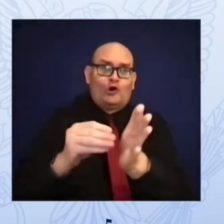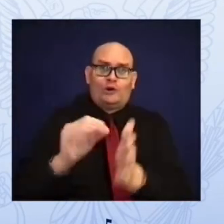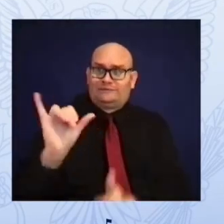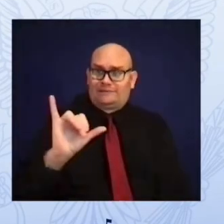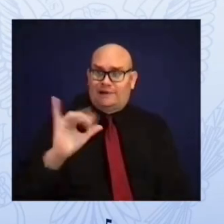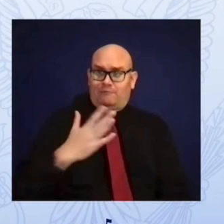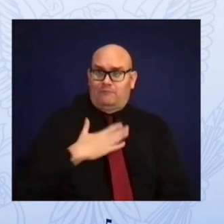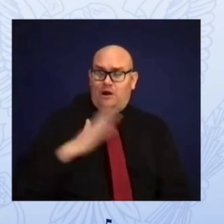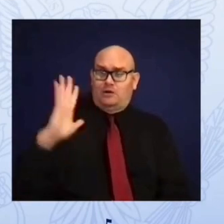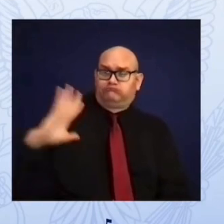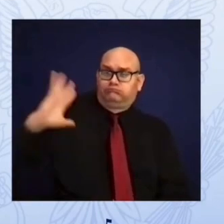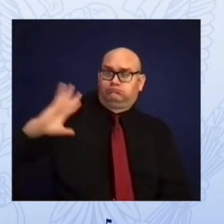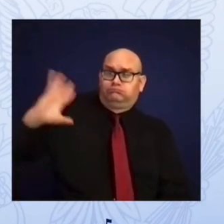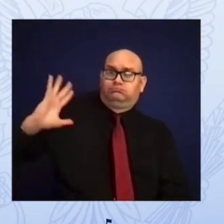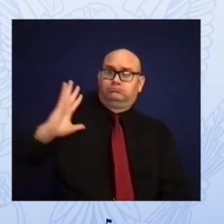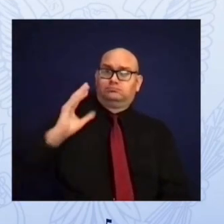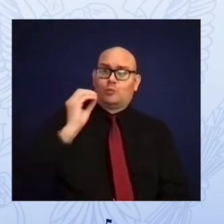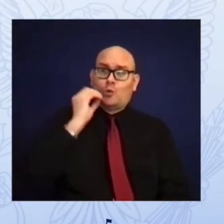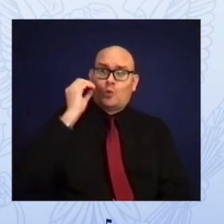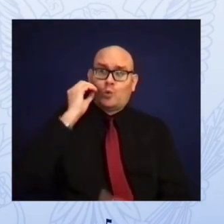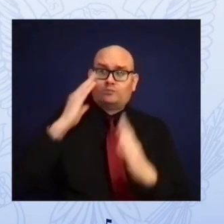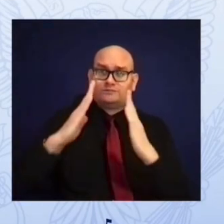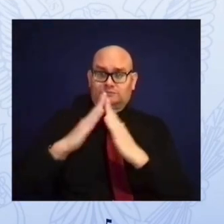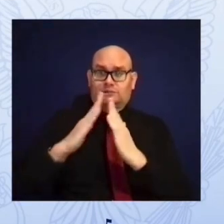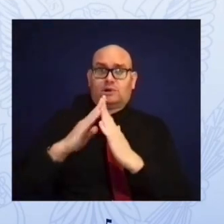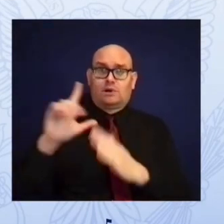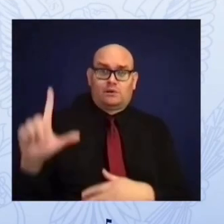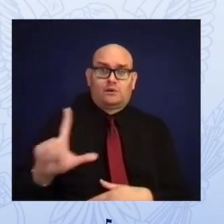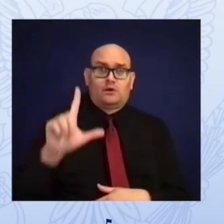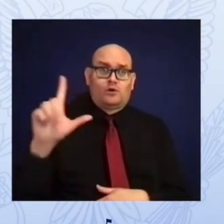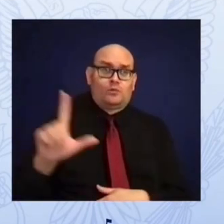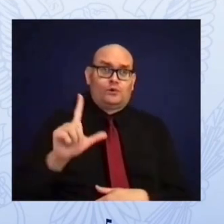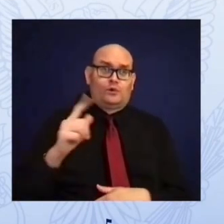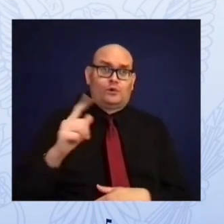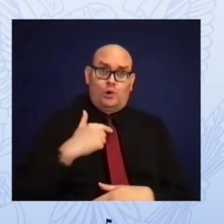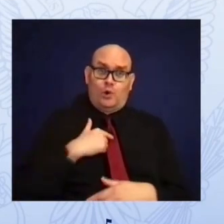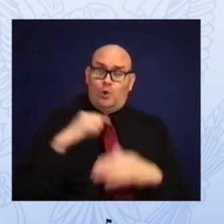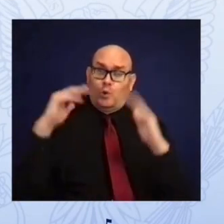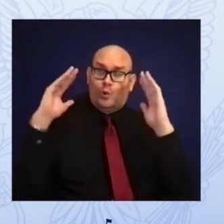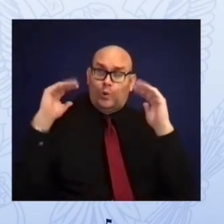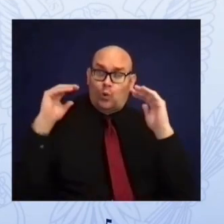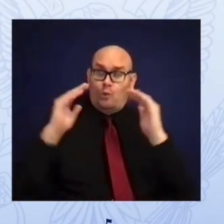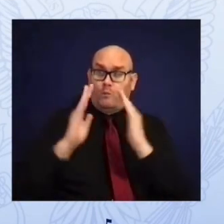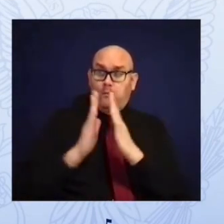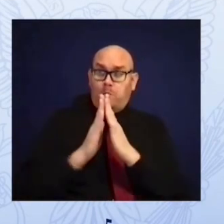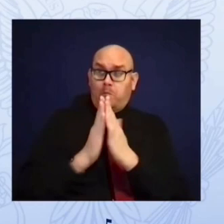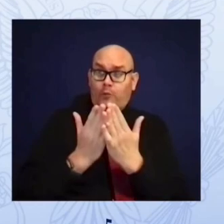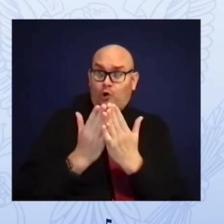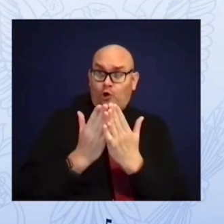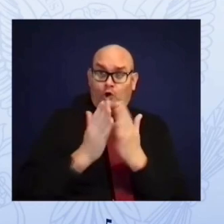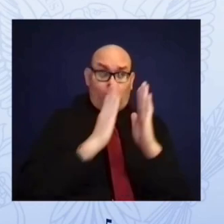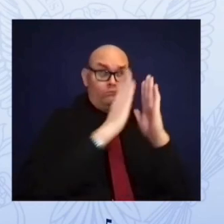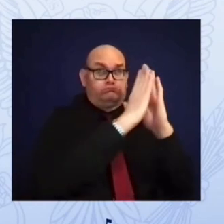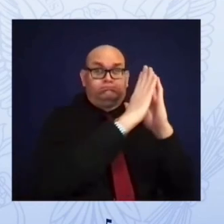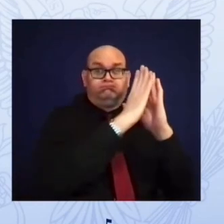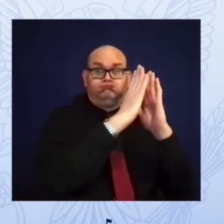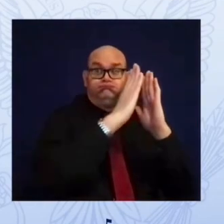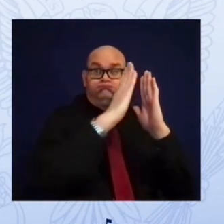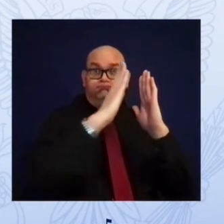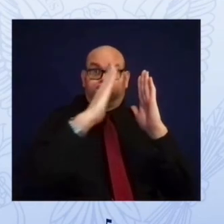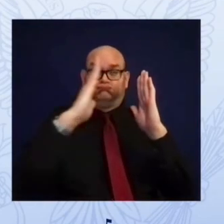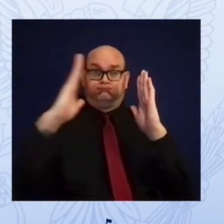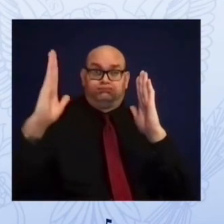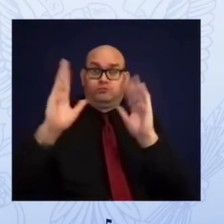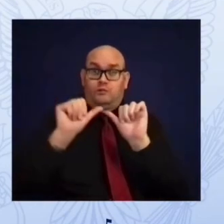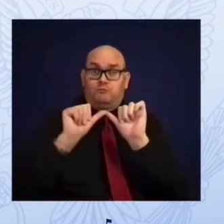part of our living museum. We're here today to say that this